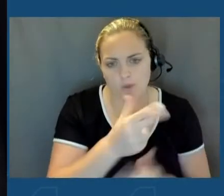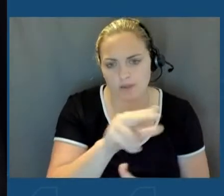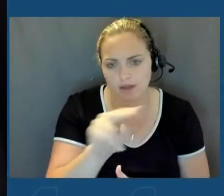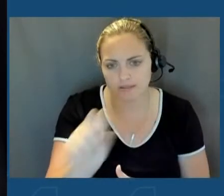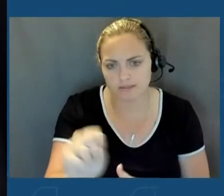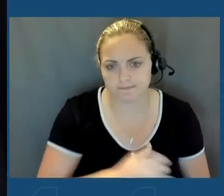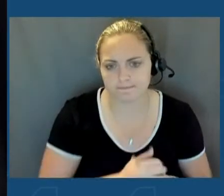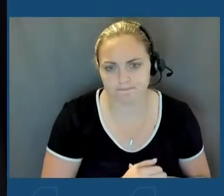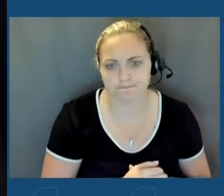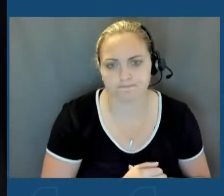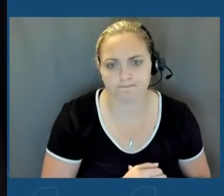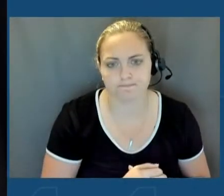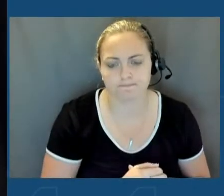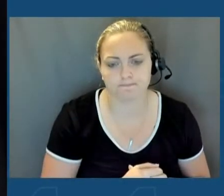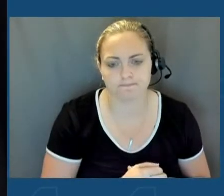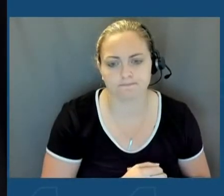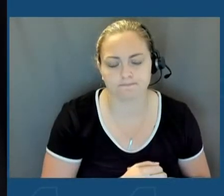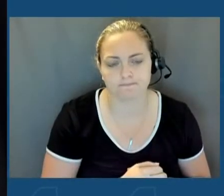guns.